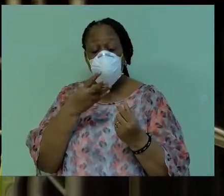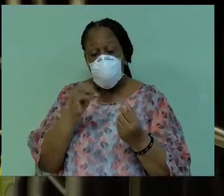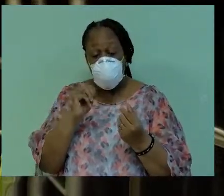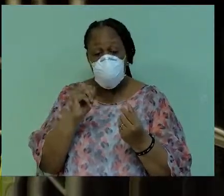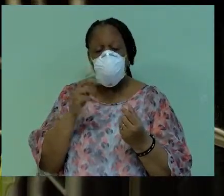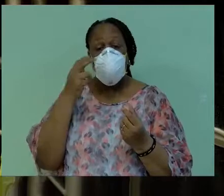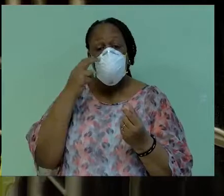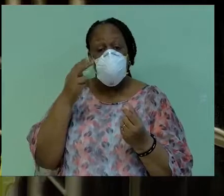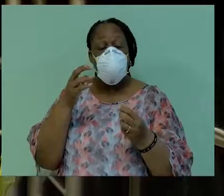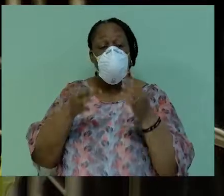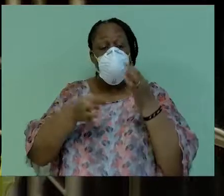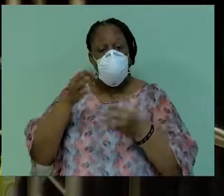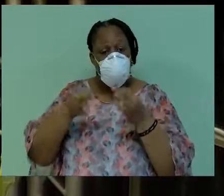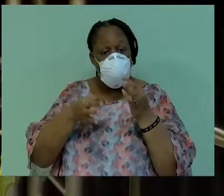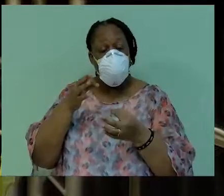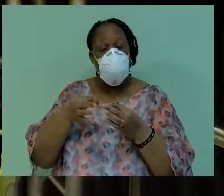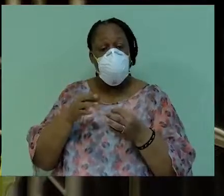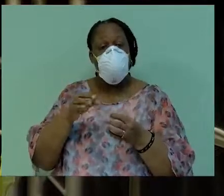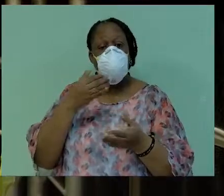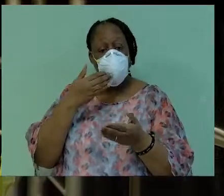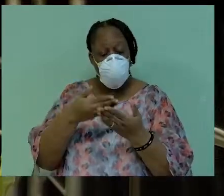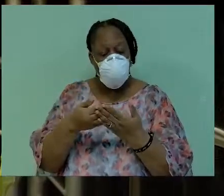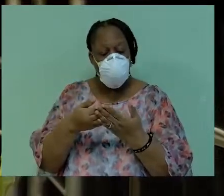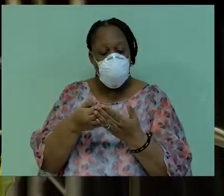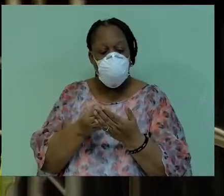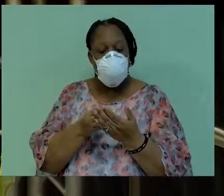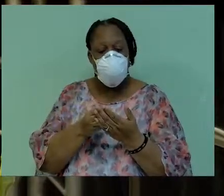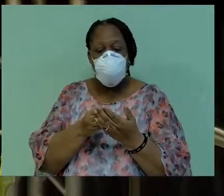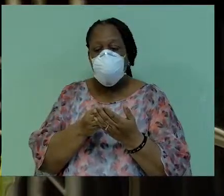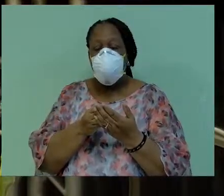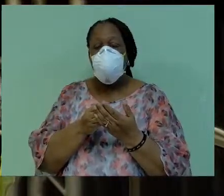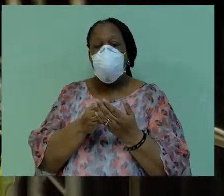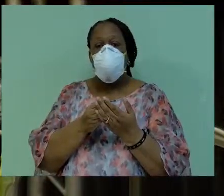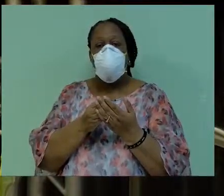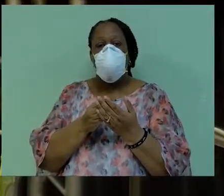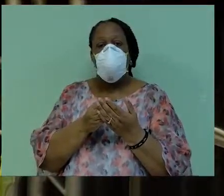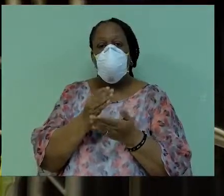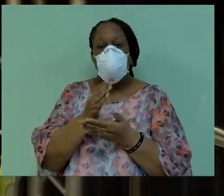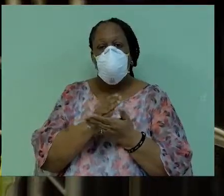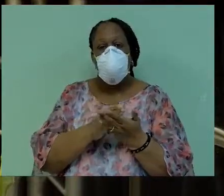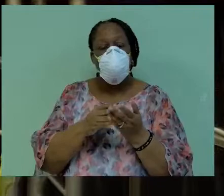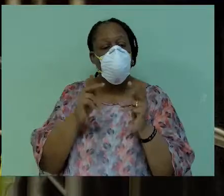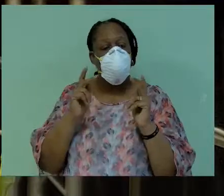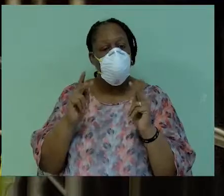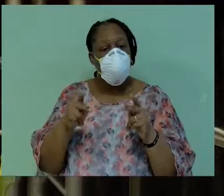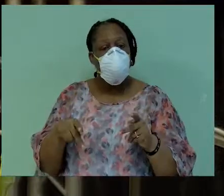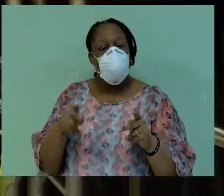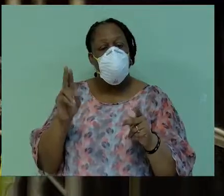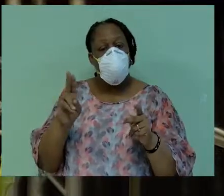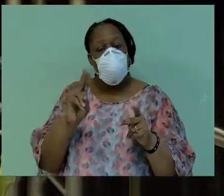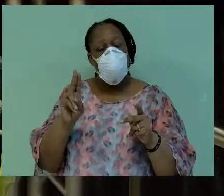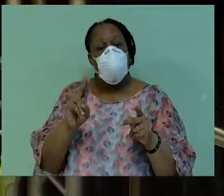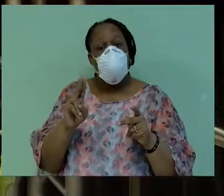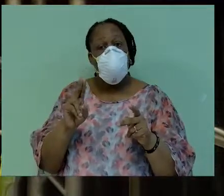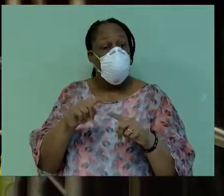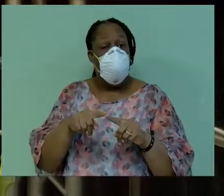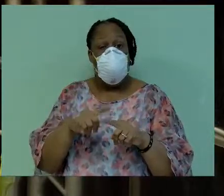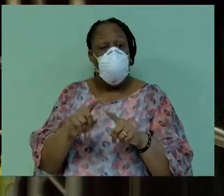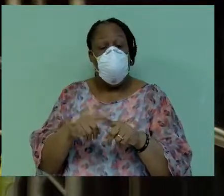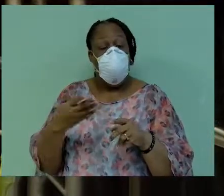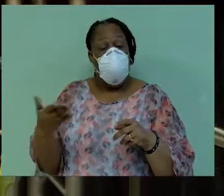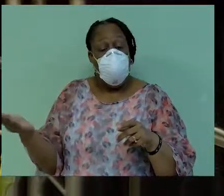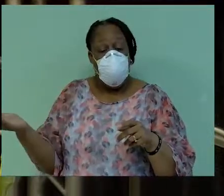these thermometers are basically used generally for a range of purposes. So